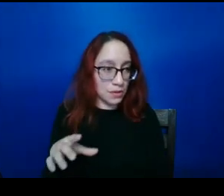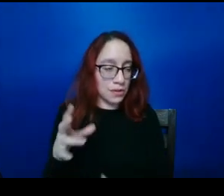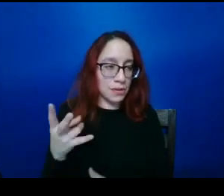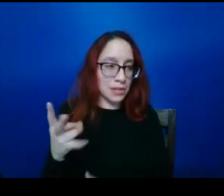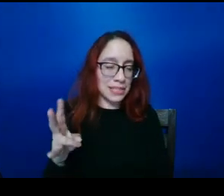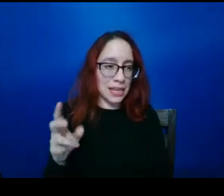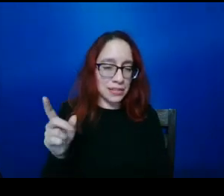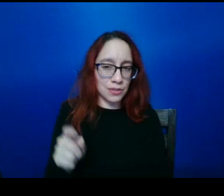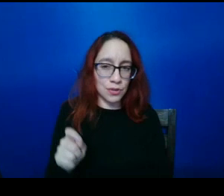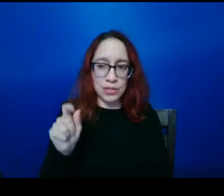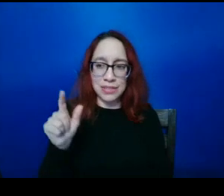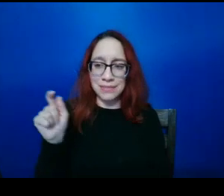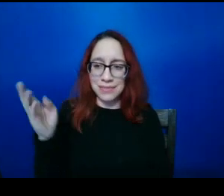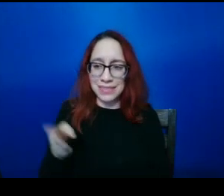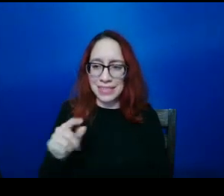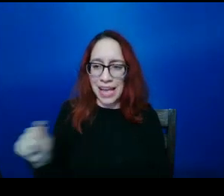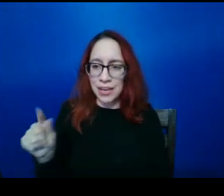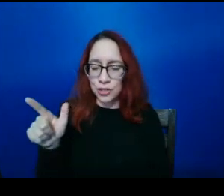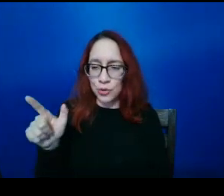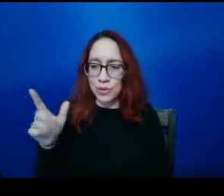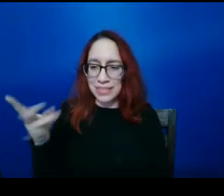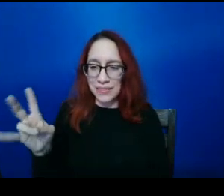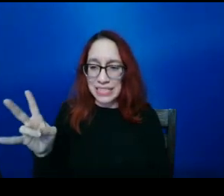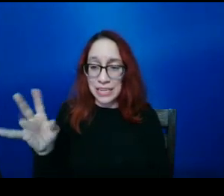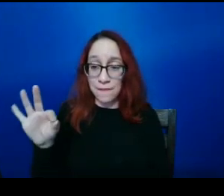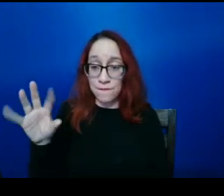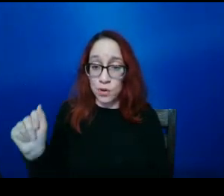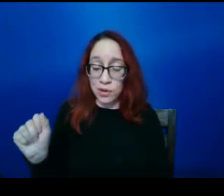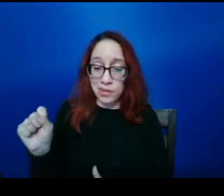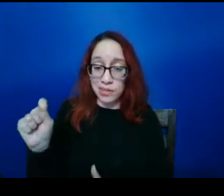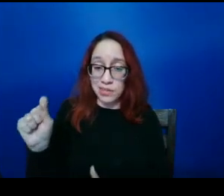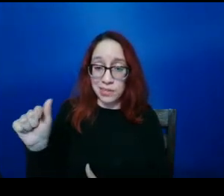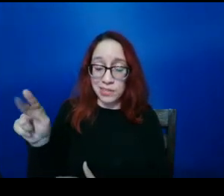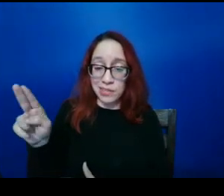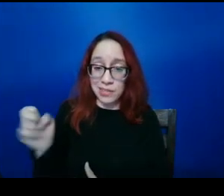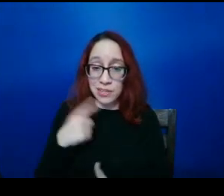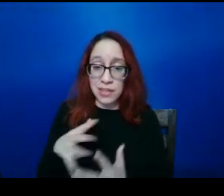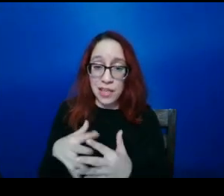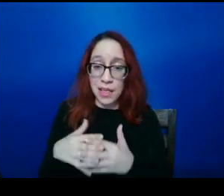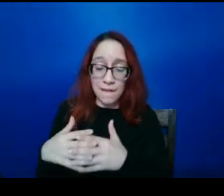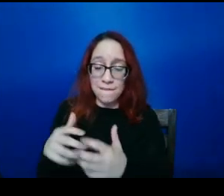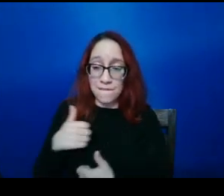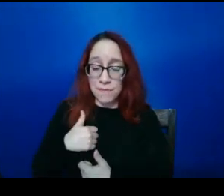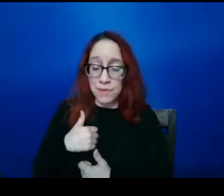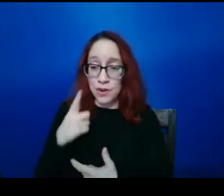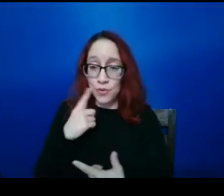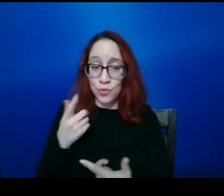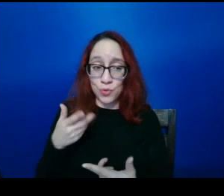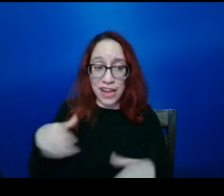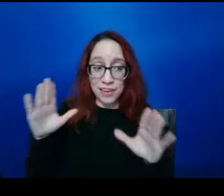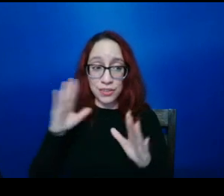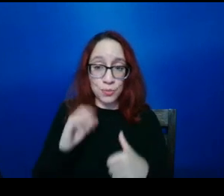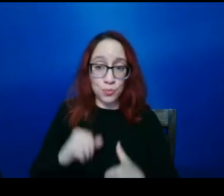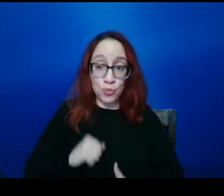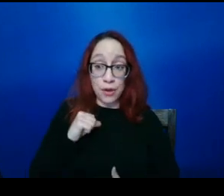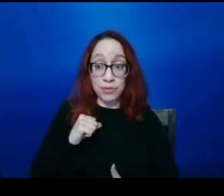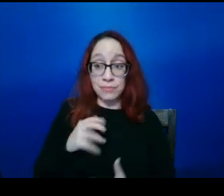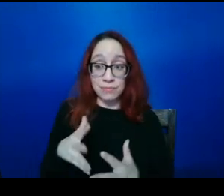113, -2017 of Florida statutes, that a veteran or American has sacrificed or is proud to be an